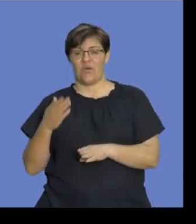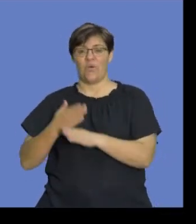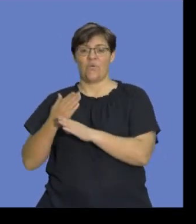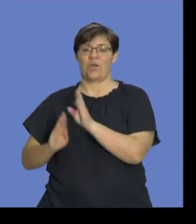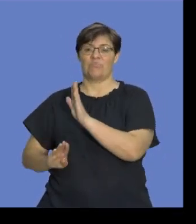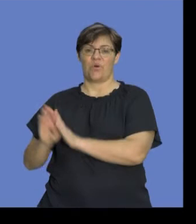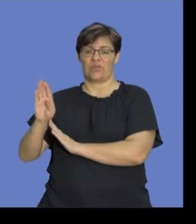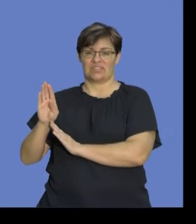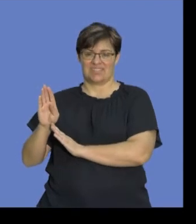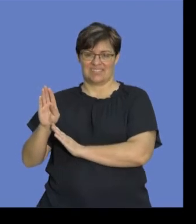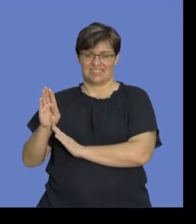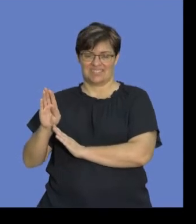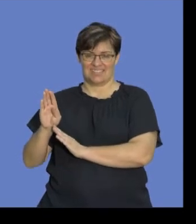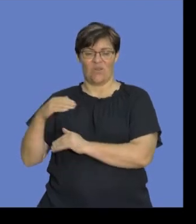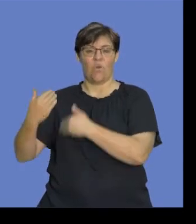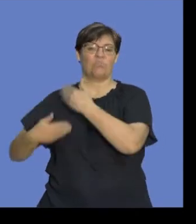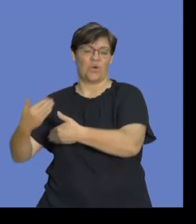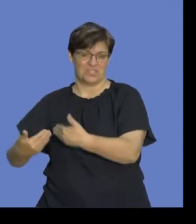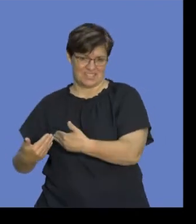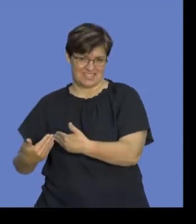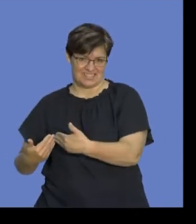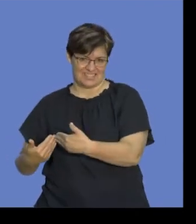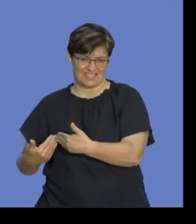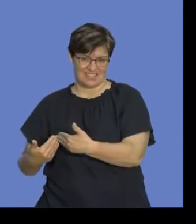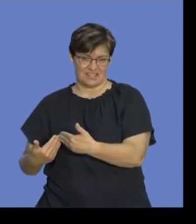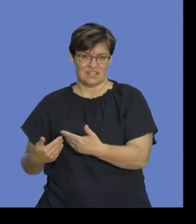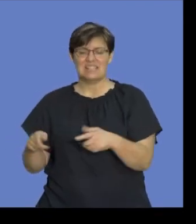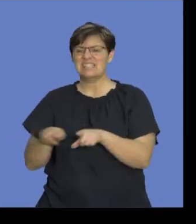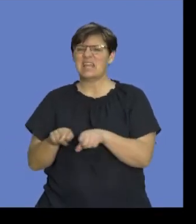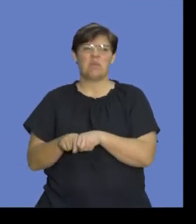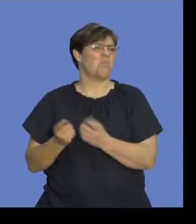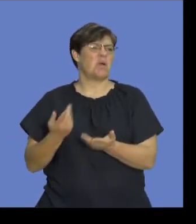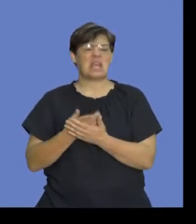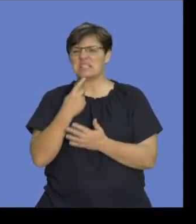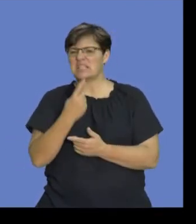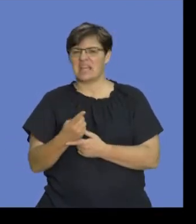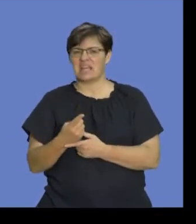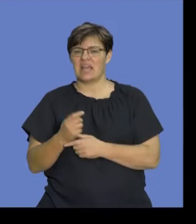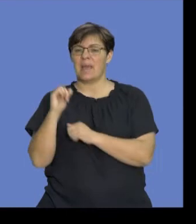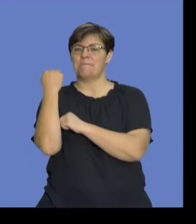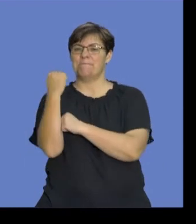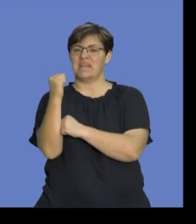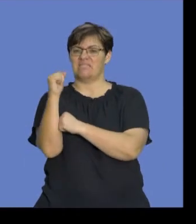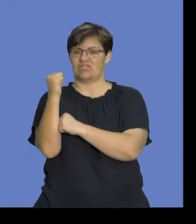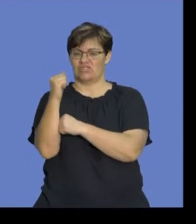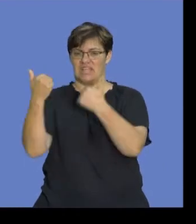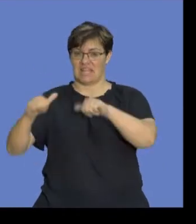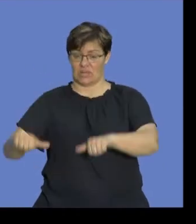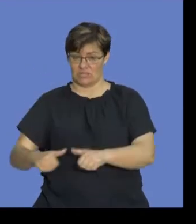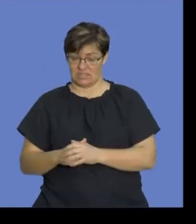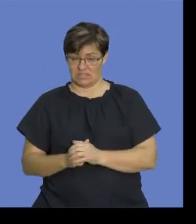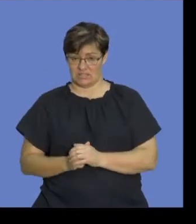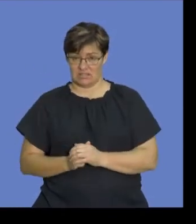work in process, sometimes also referred to as the manufacturing account. Look at the